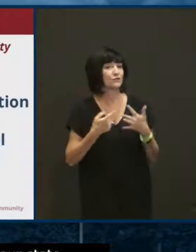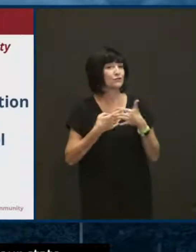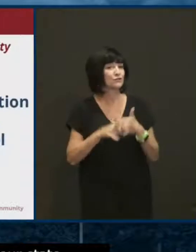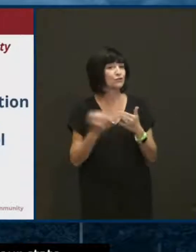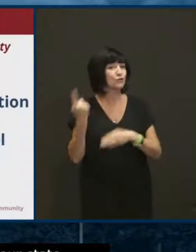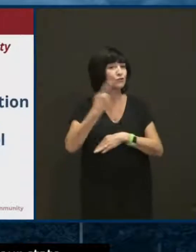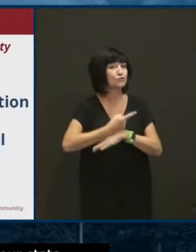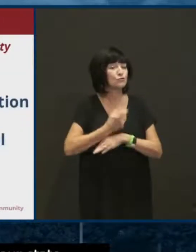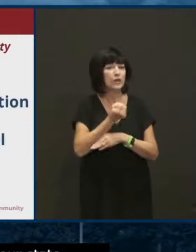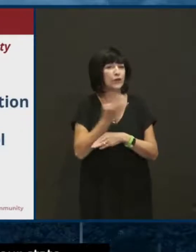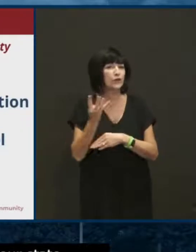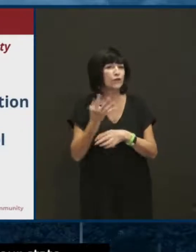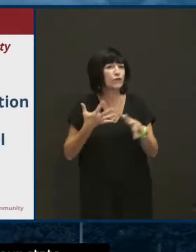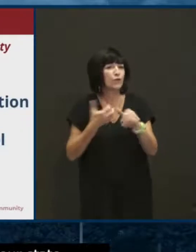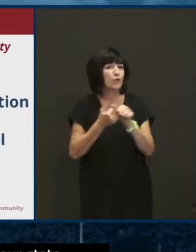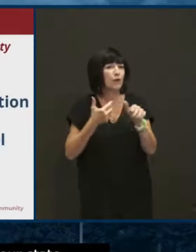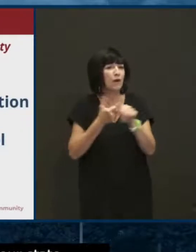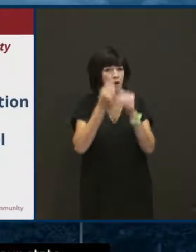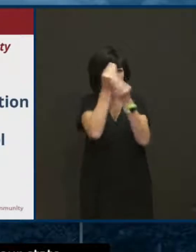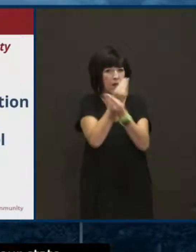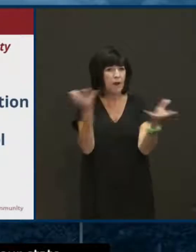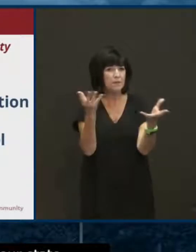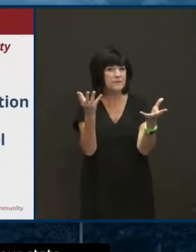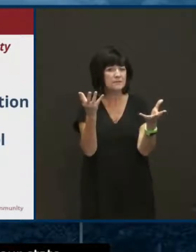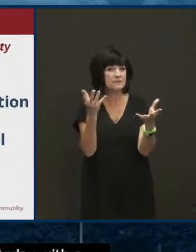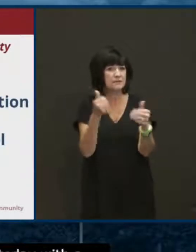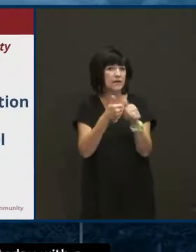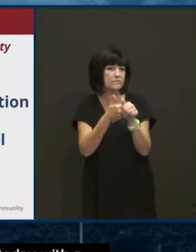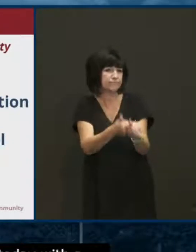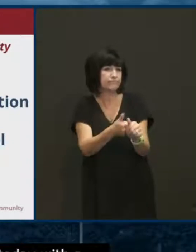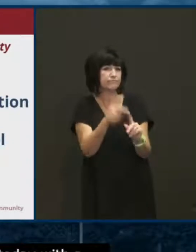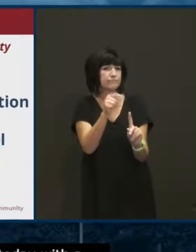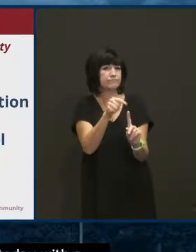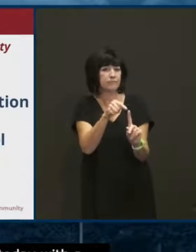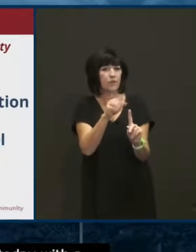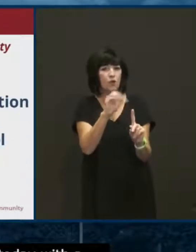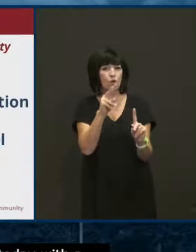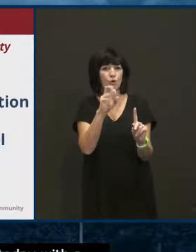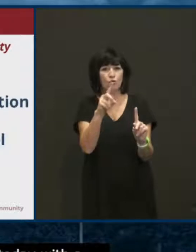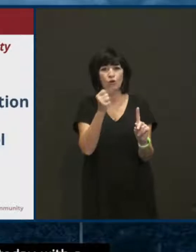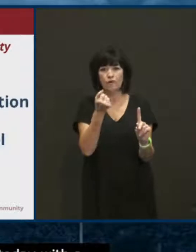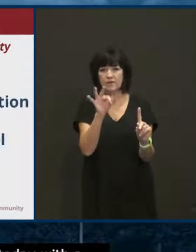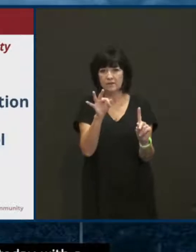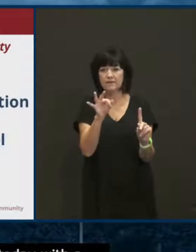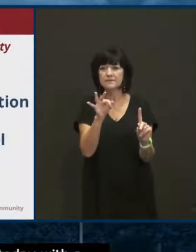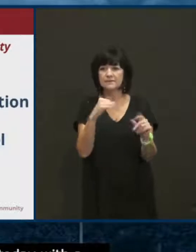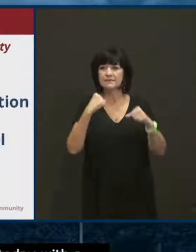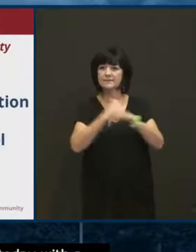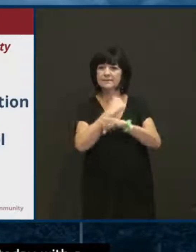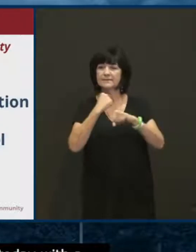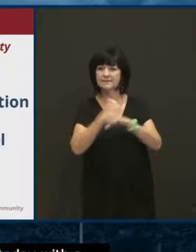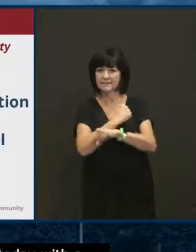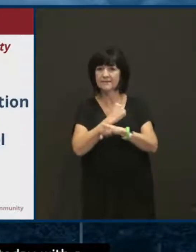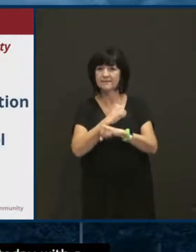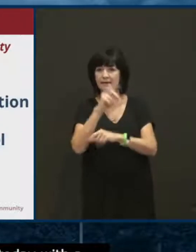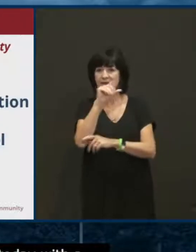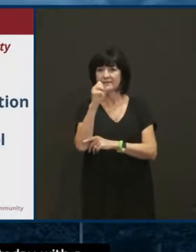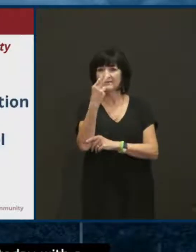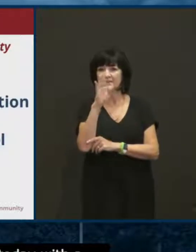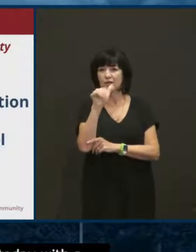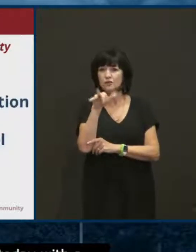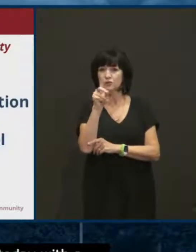couple of updates on our COVID-19 data dashboard. We have